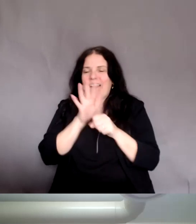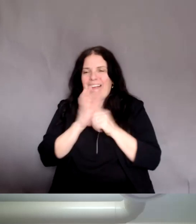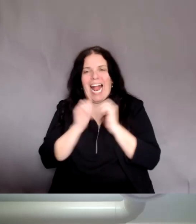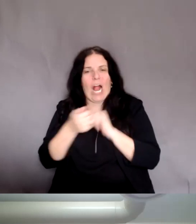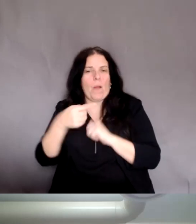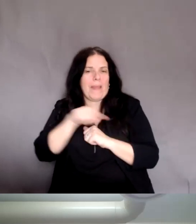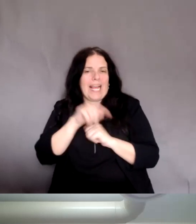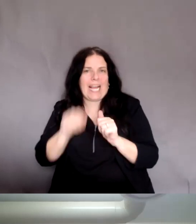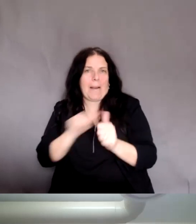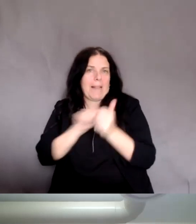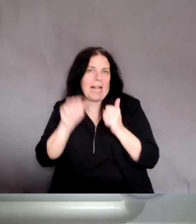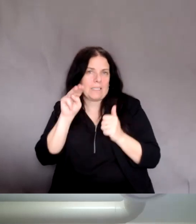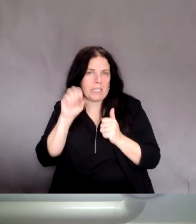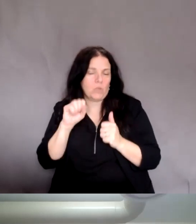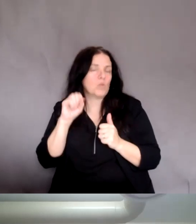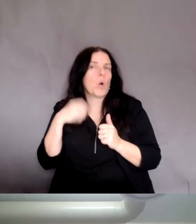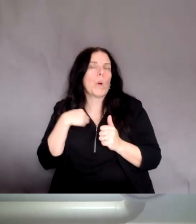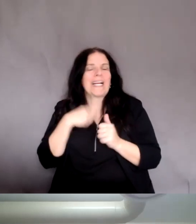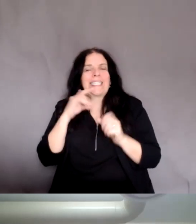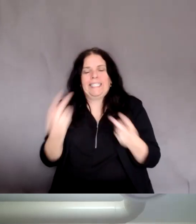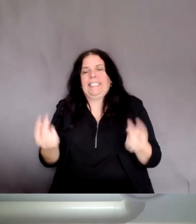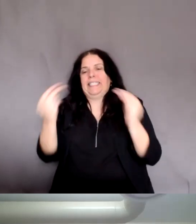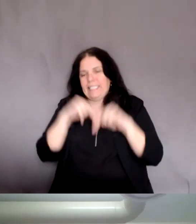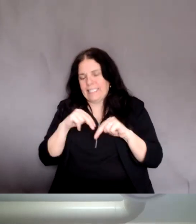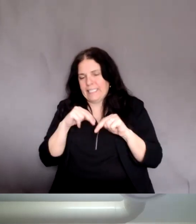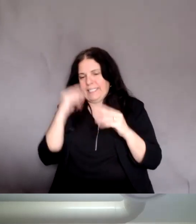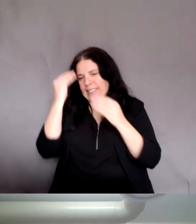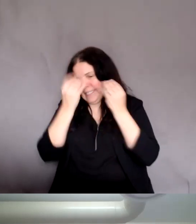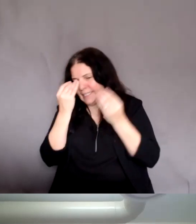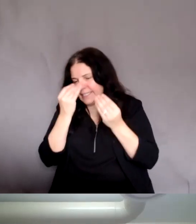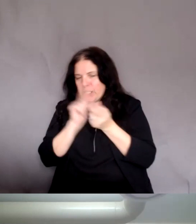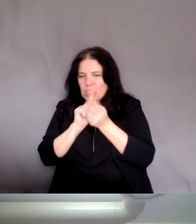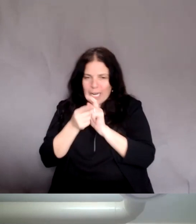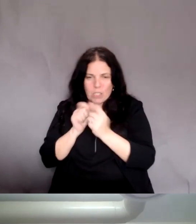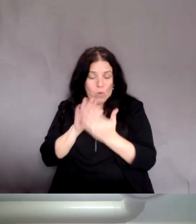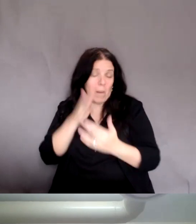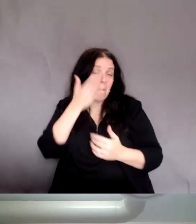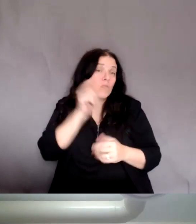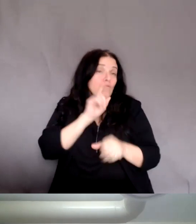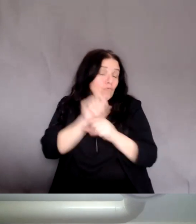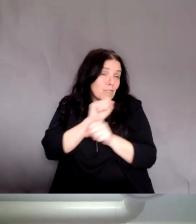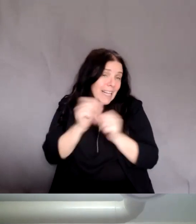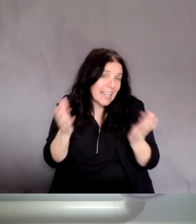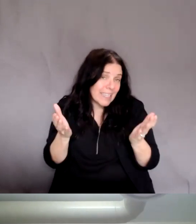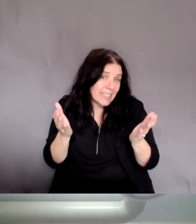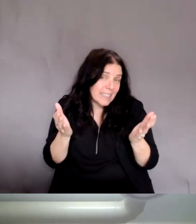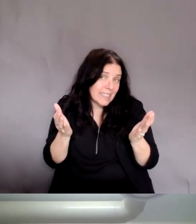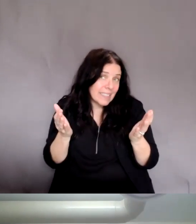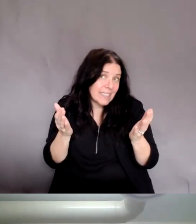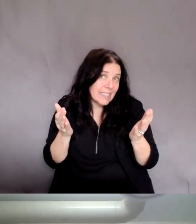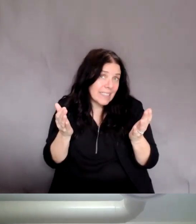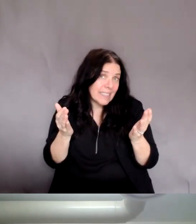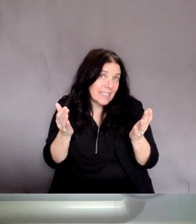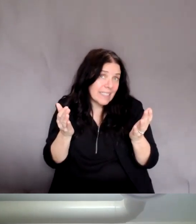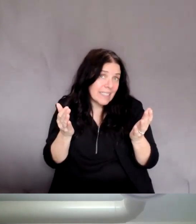pass a milestone? So we've revisited and we rethought of how we looked at it. Because the reality is we're all going to get